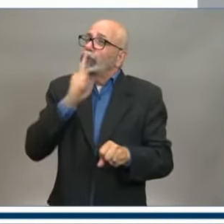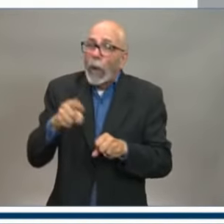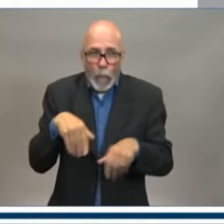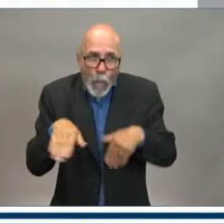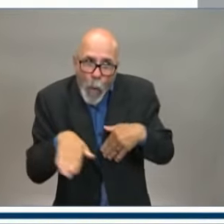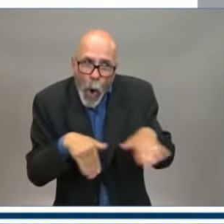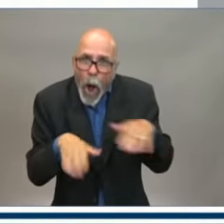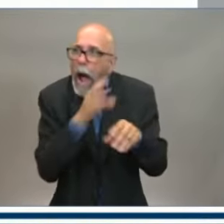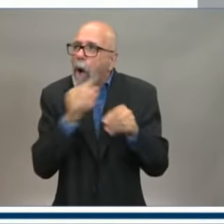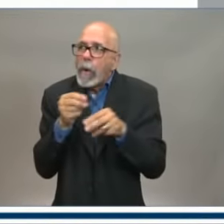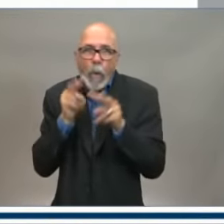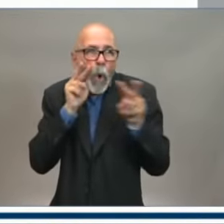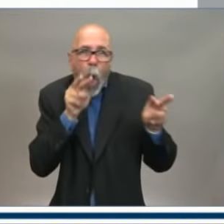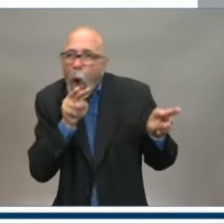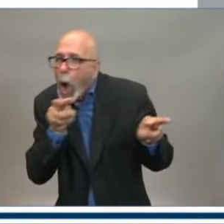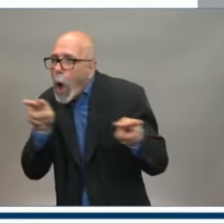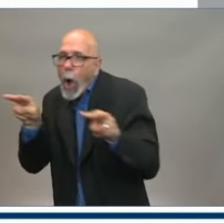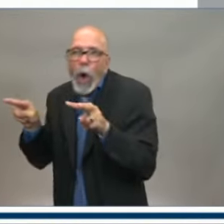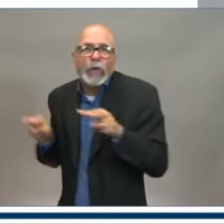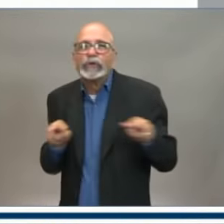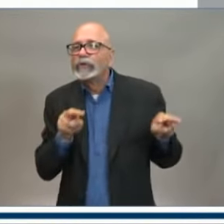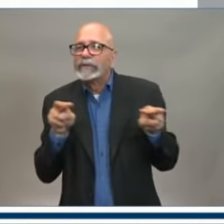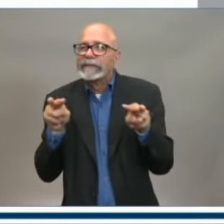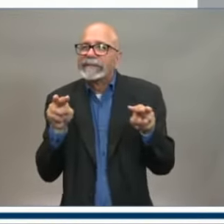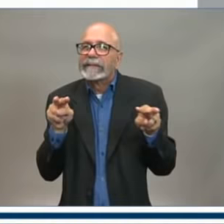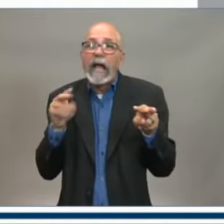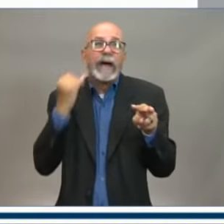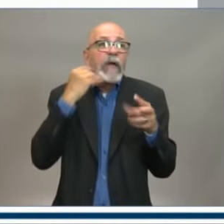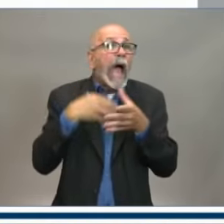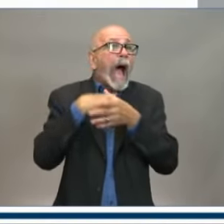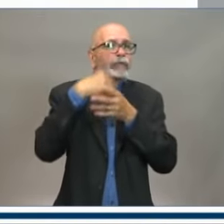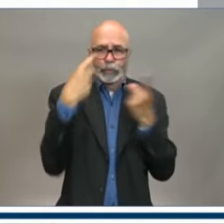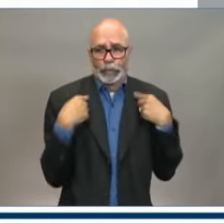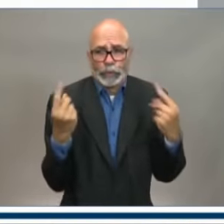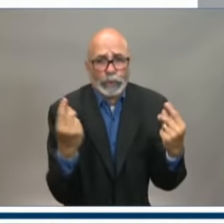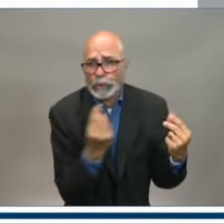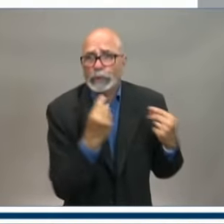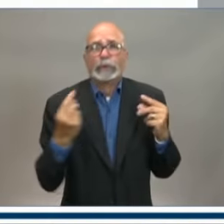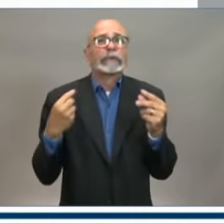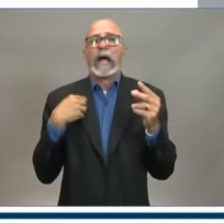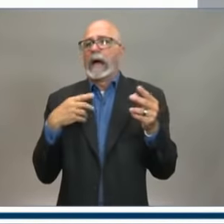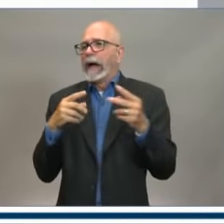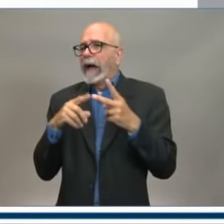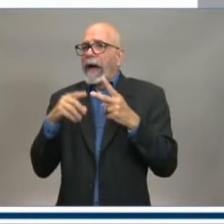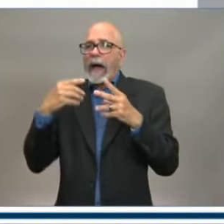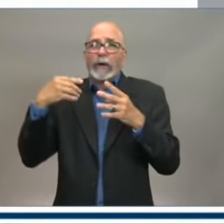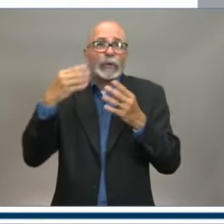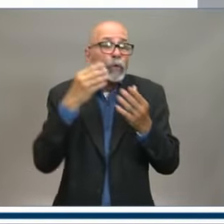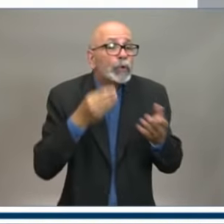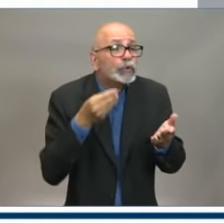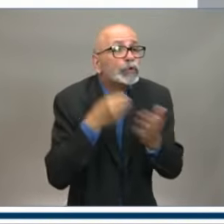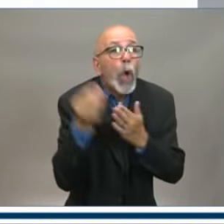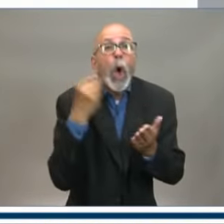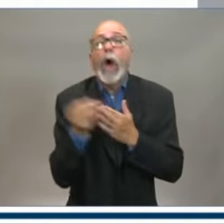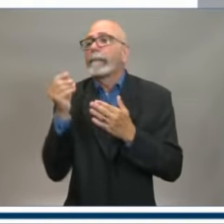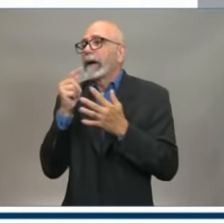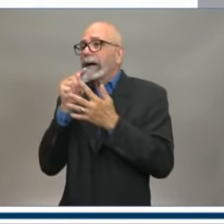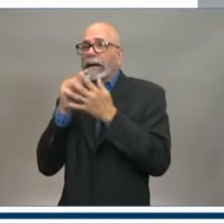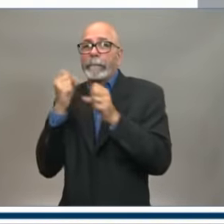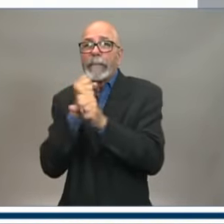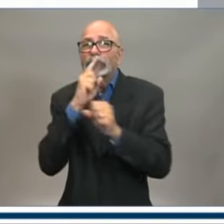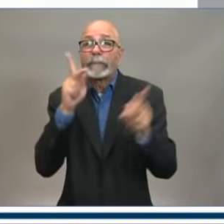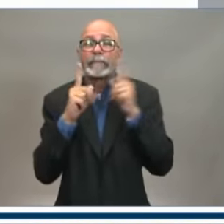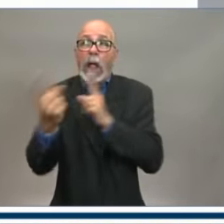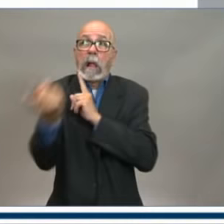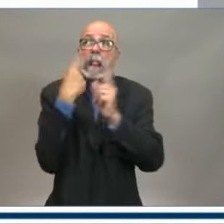get out more into social settings, out more as we open up retail spaces and bring people back to work. I think the